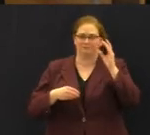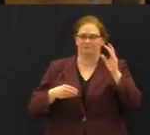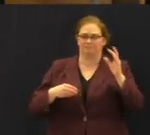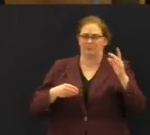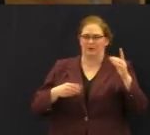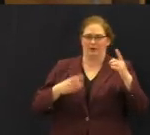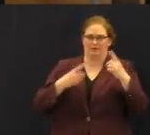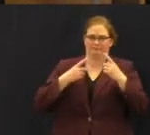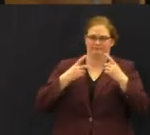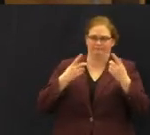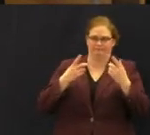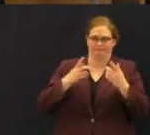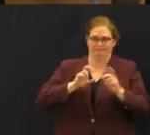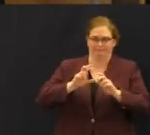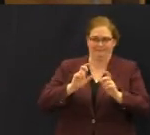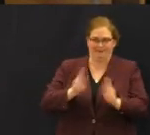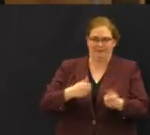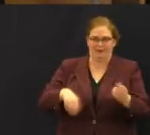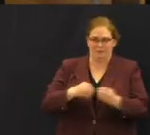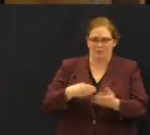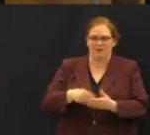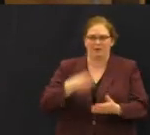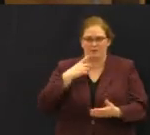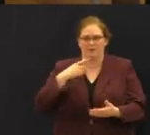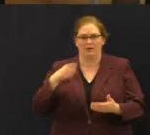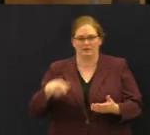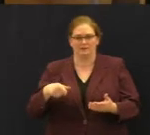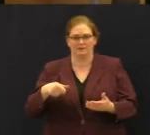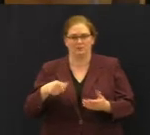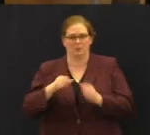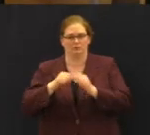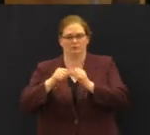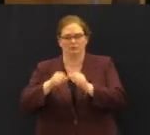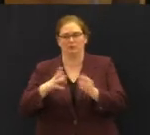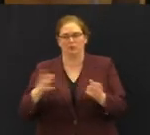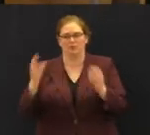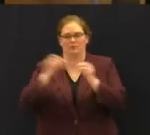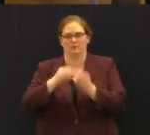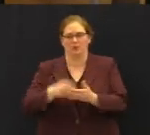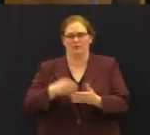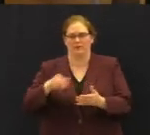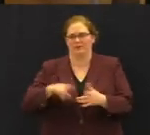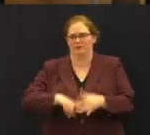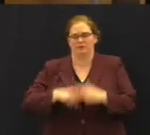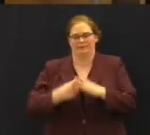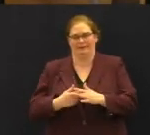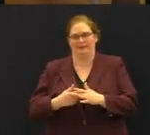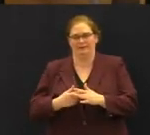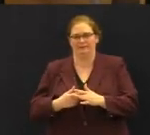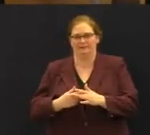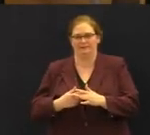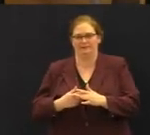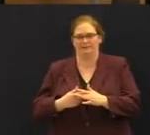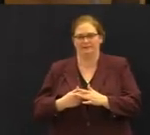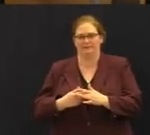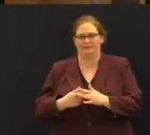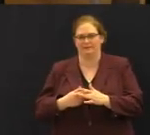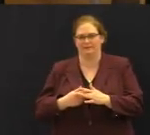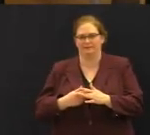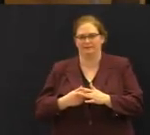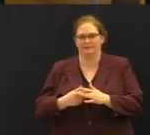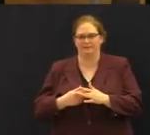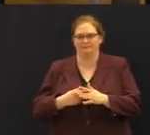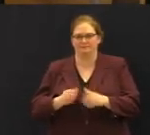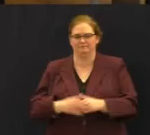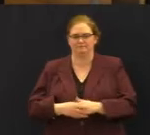but so yes, it did also extend the time frame for this program. So there will be more to come, but this is just the beginning in terms of time frame and funding. So